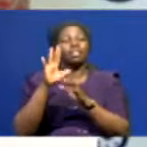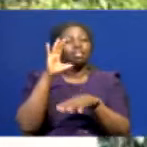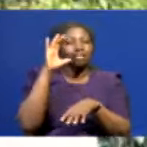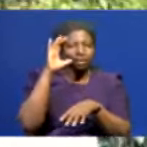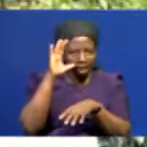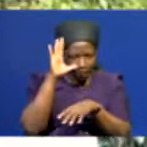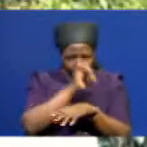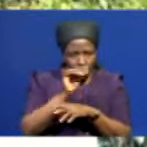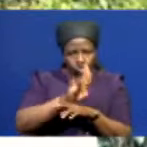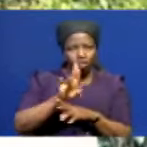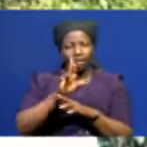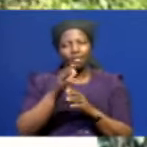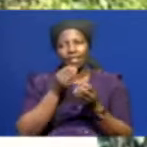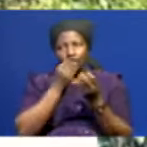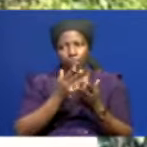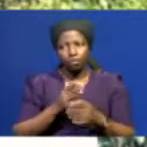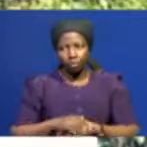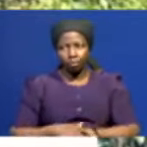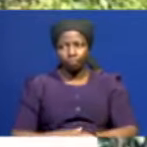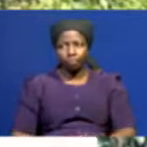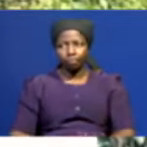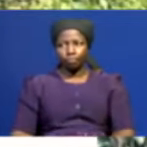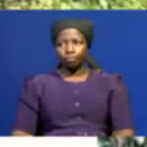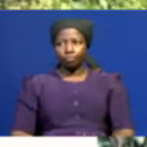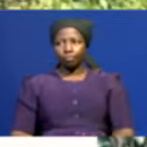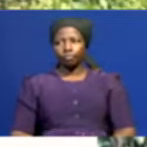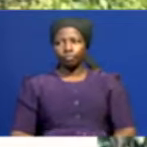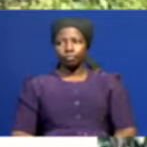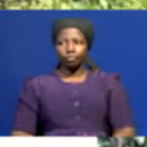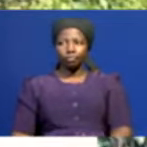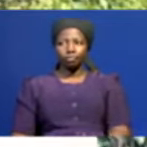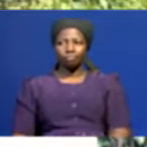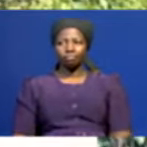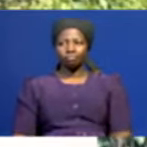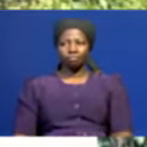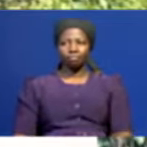visivyo. Timothy Kipnoso for Prime Edition, Elgeyo Marakwet County.